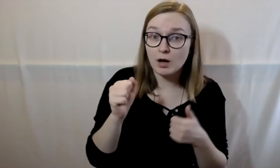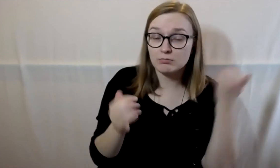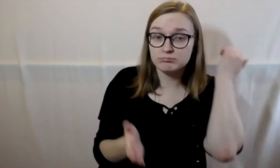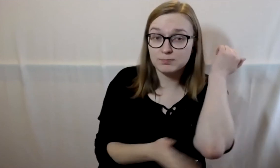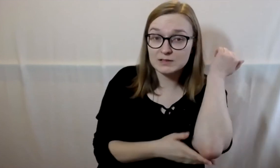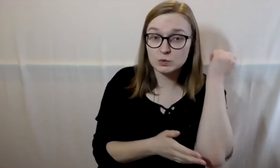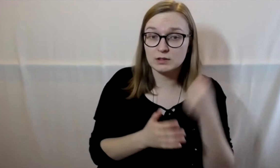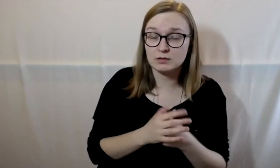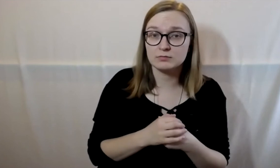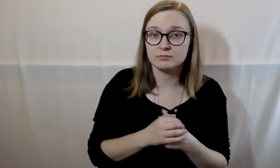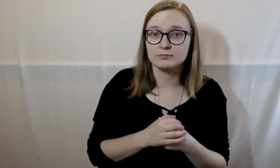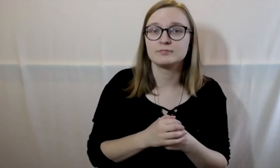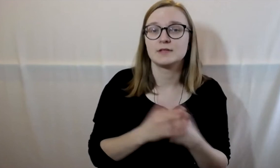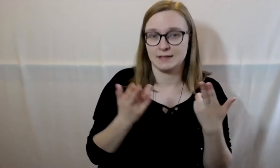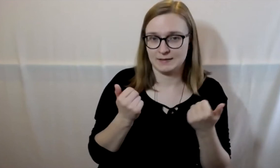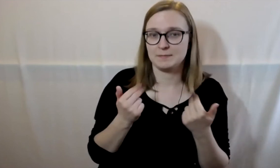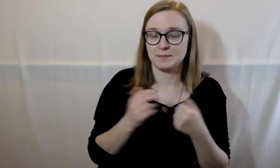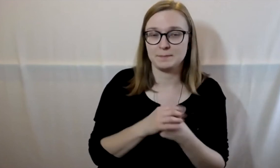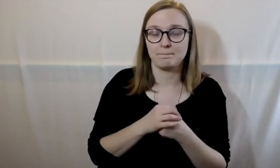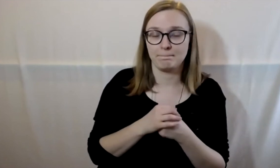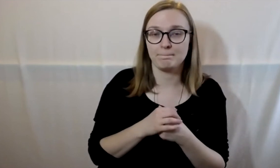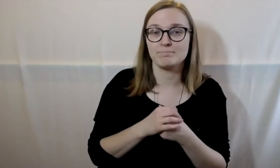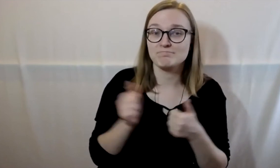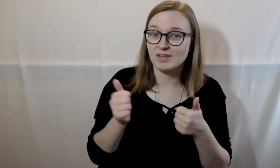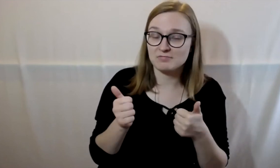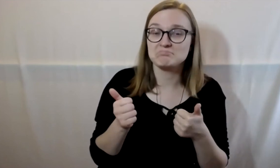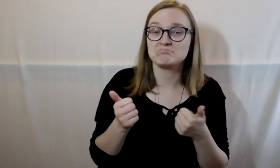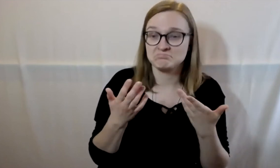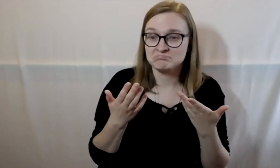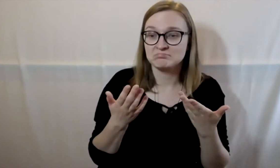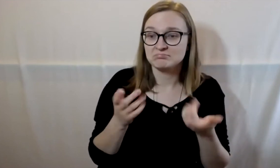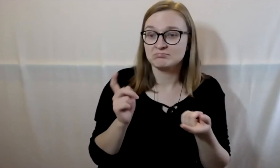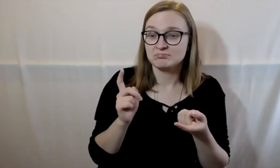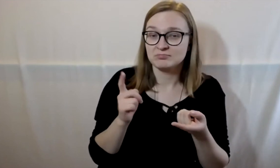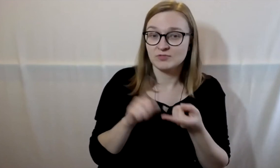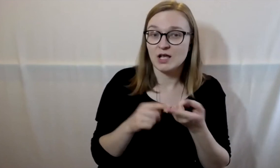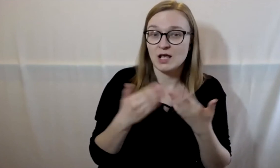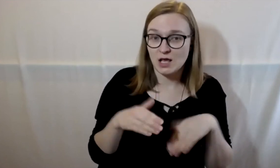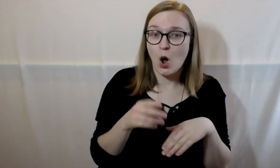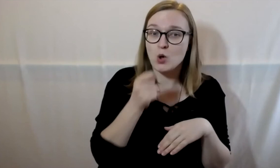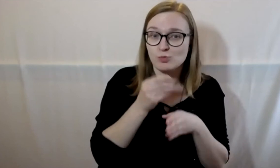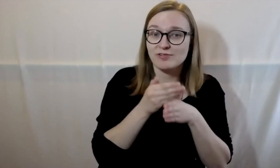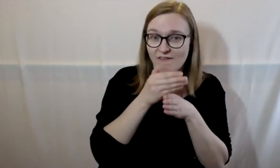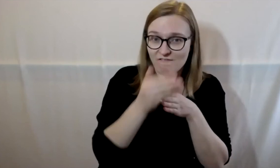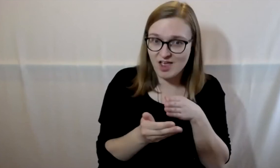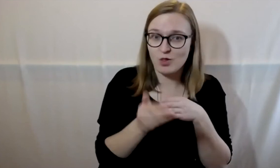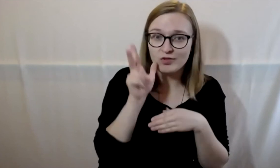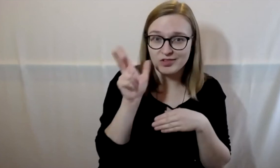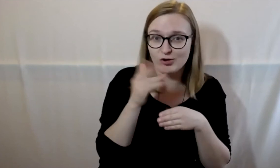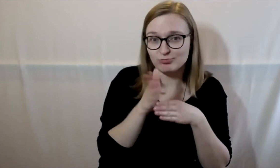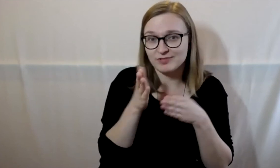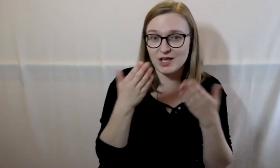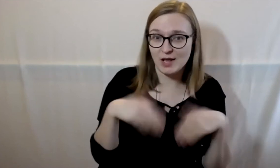last? Yeah, so the pressure is on you because we're just about out of time. So